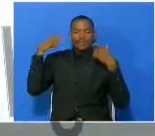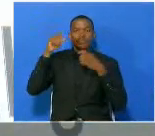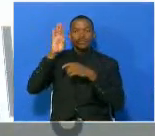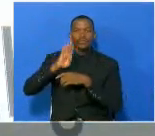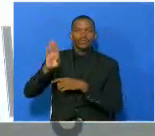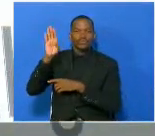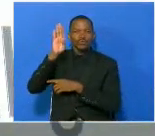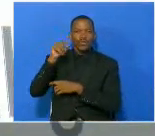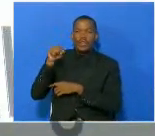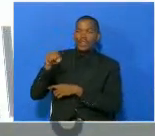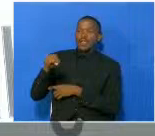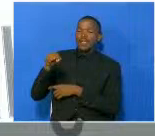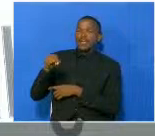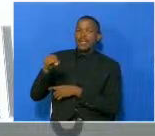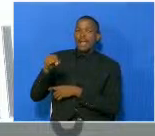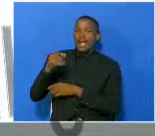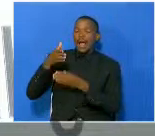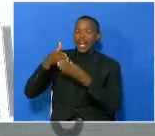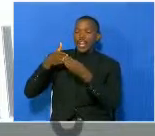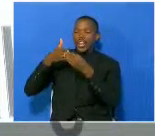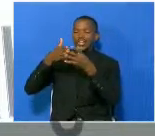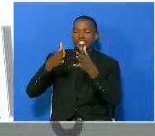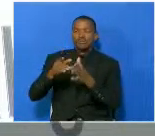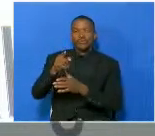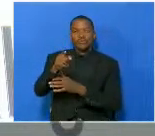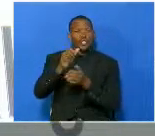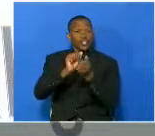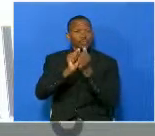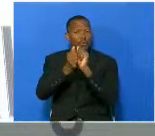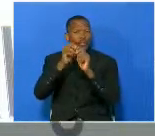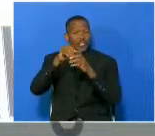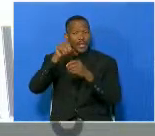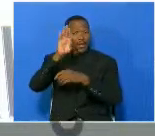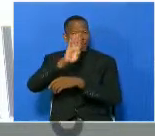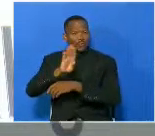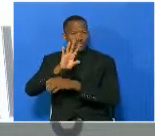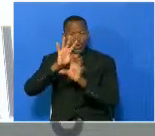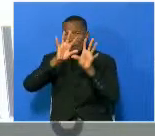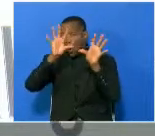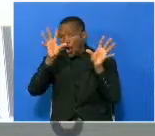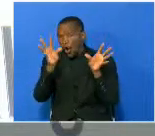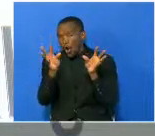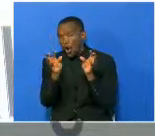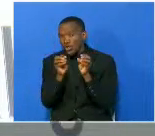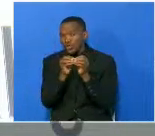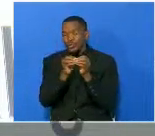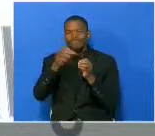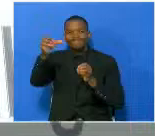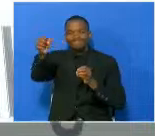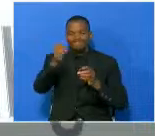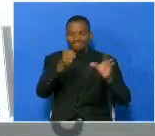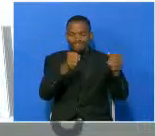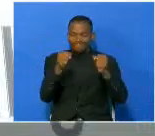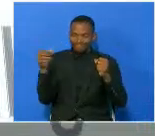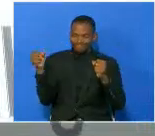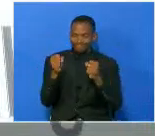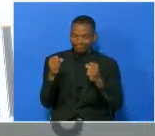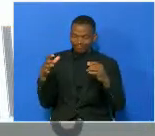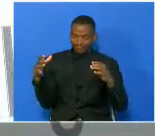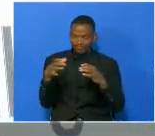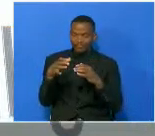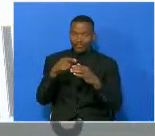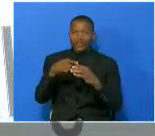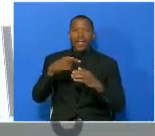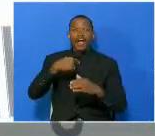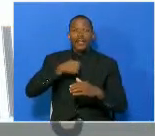Botswana, the leadership of sport in Botswana, all our invaluable stakeholders, and indeed, on